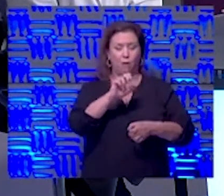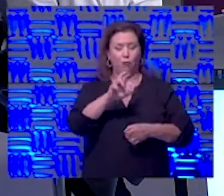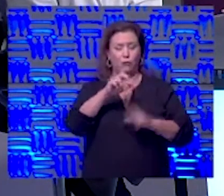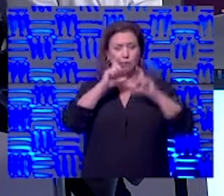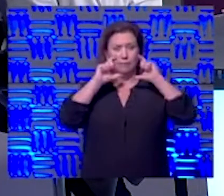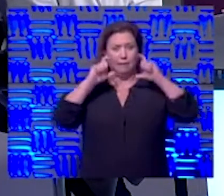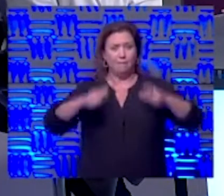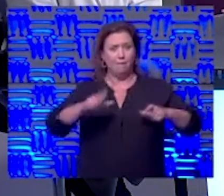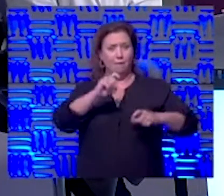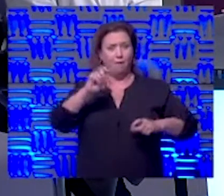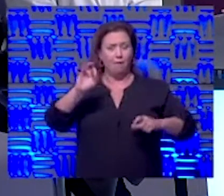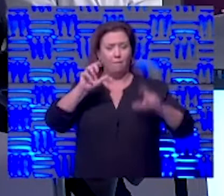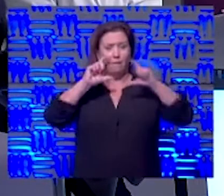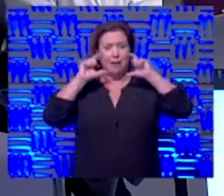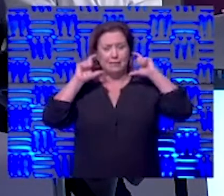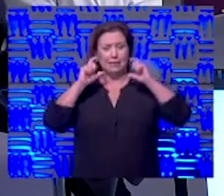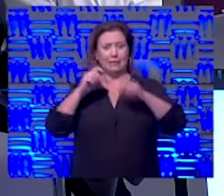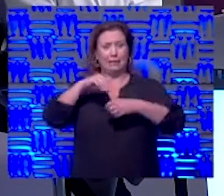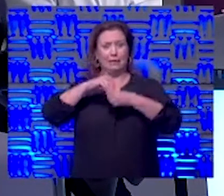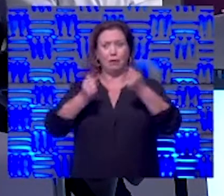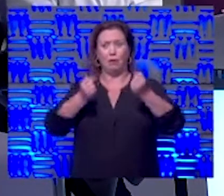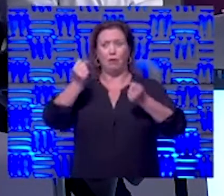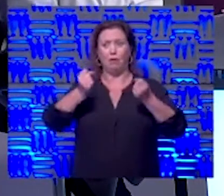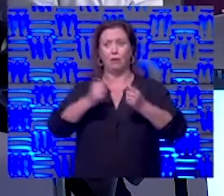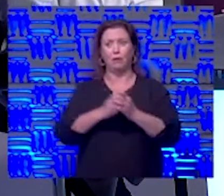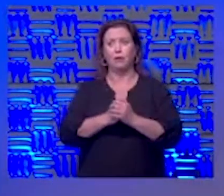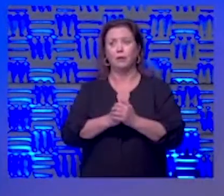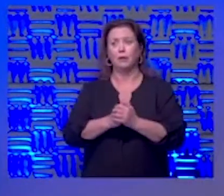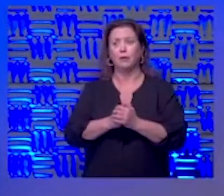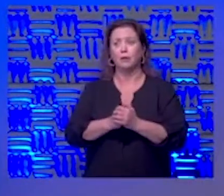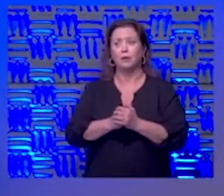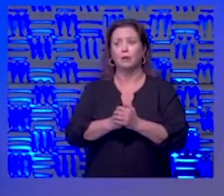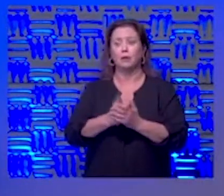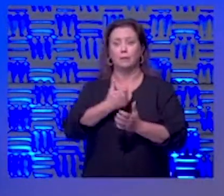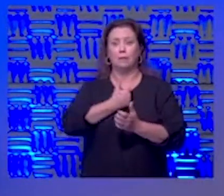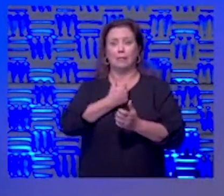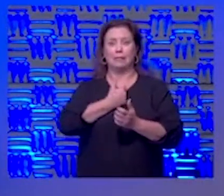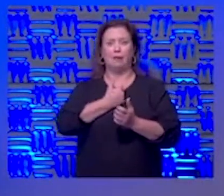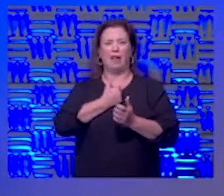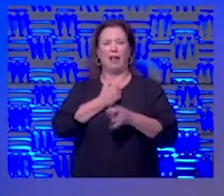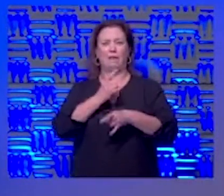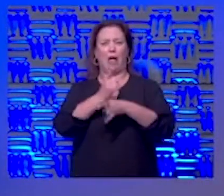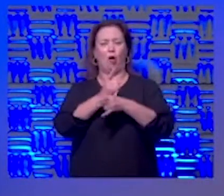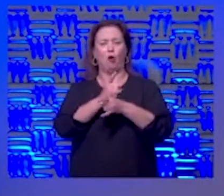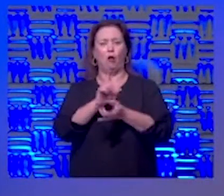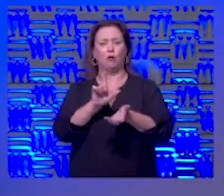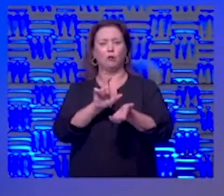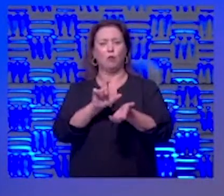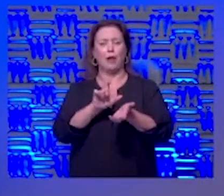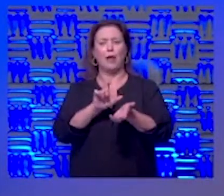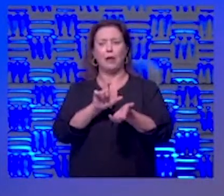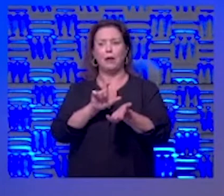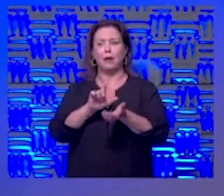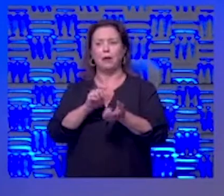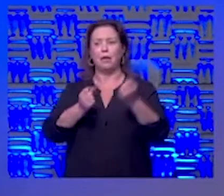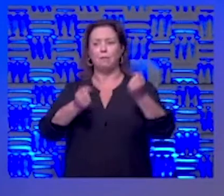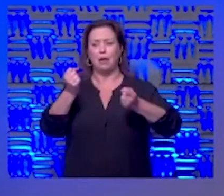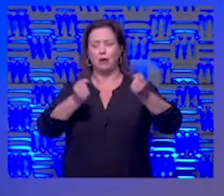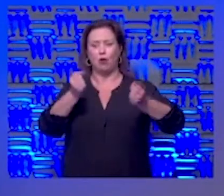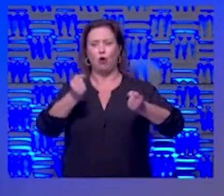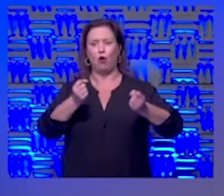car? Well, I would, if I had, and I carry alcohol spray in my